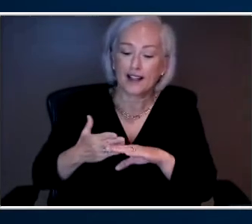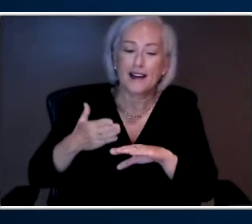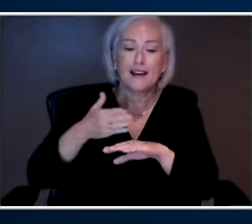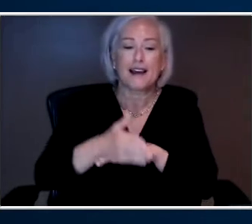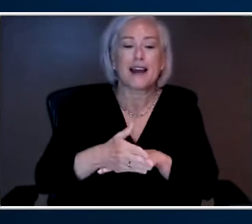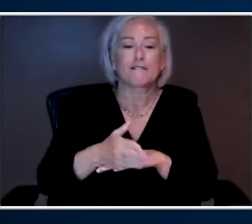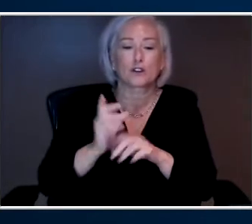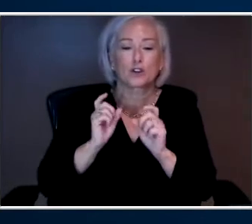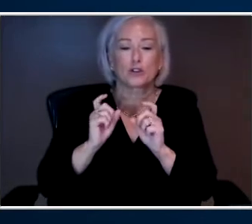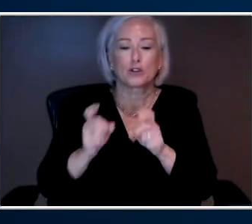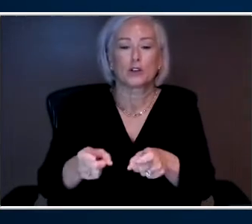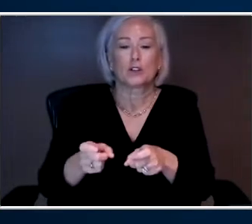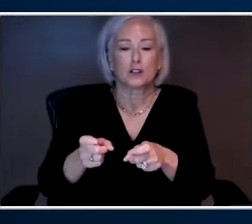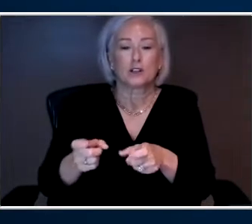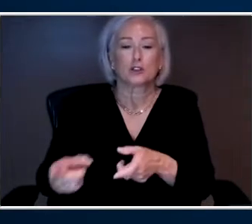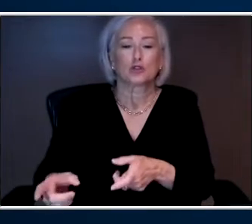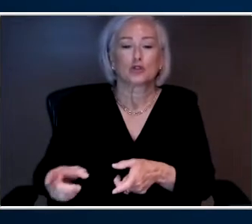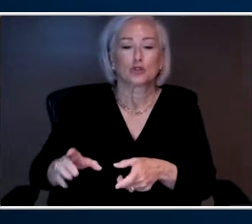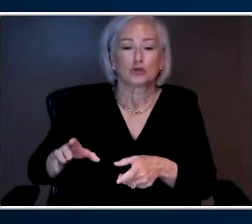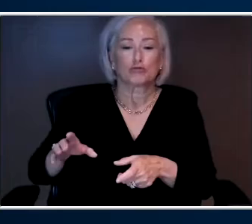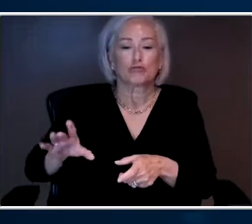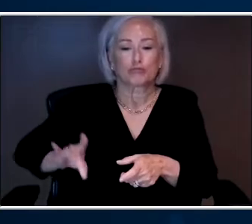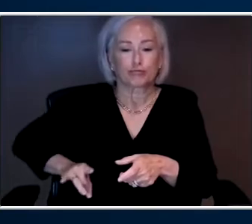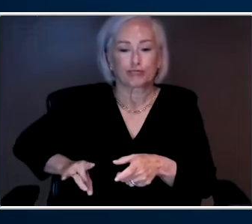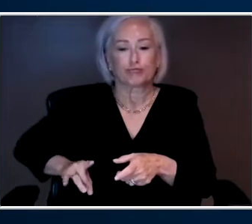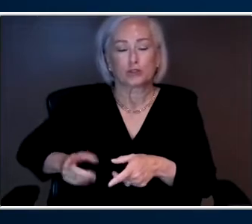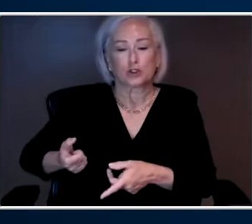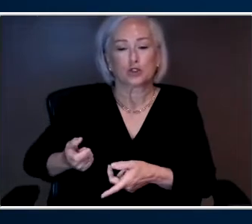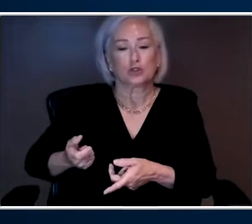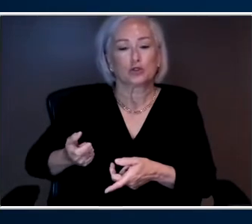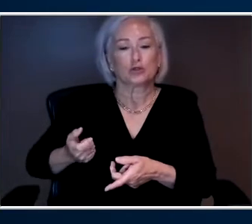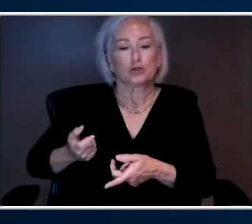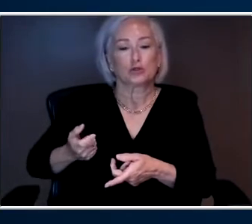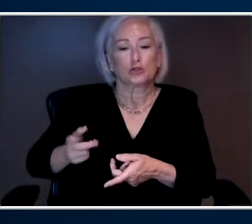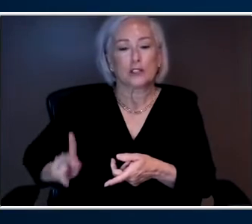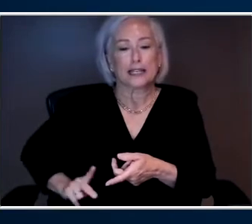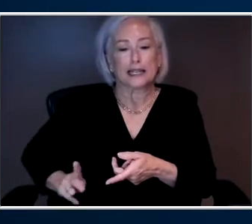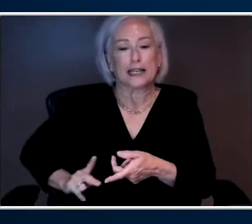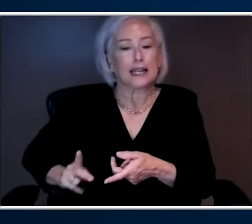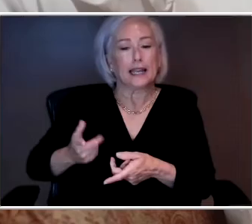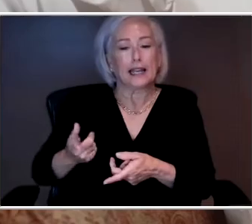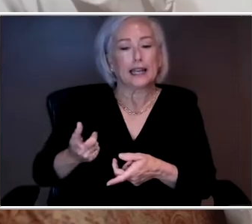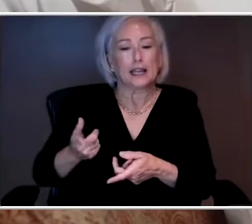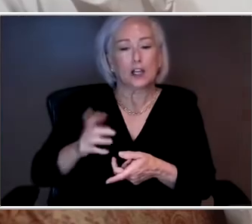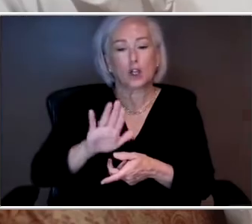to pre-transplant, Frank? How has life changed for you?